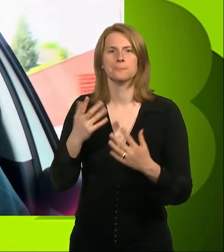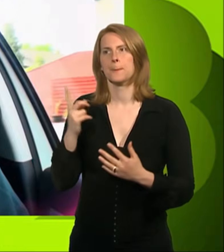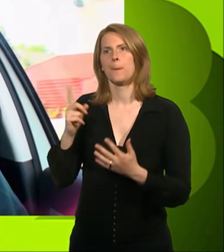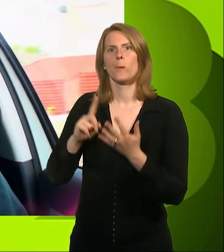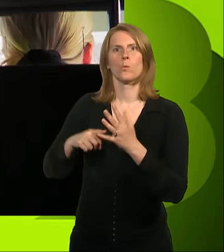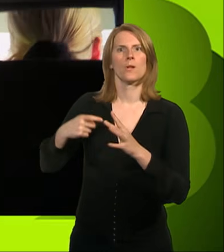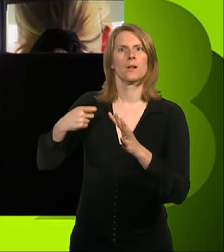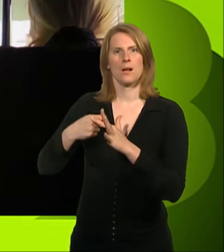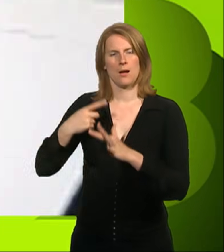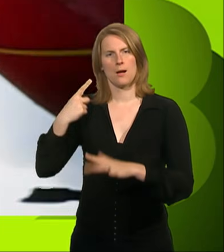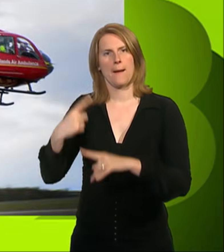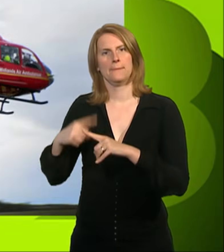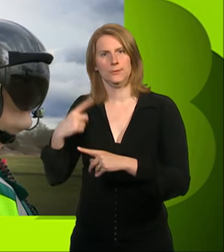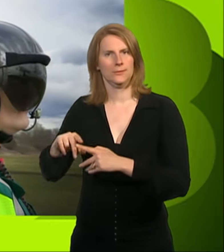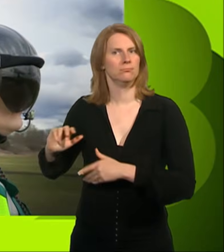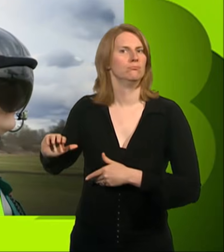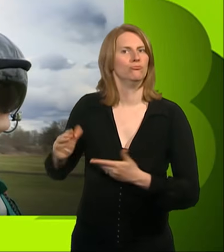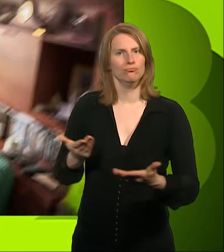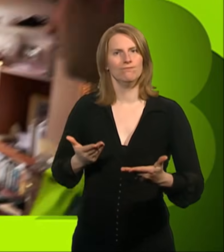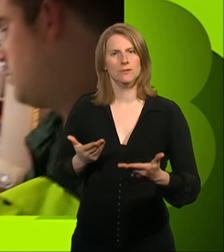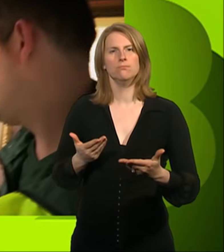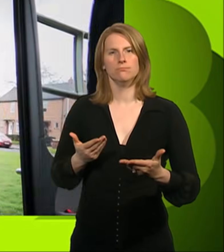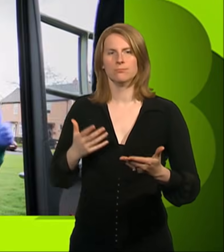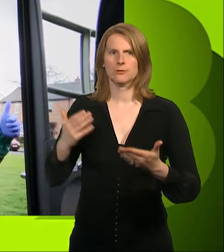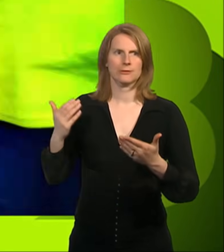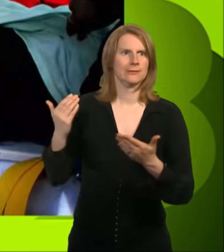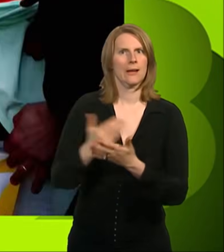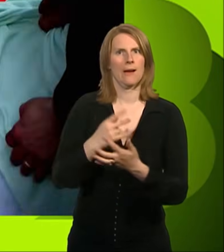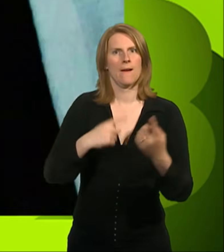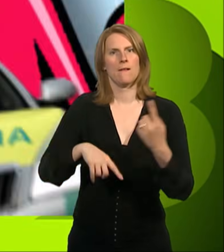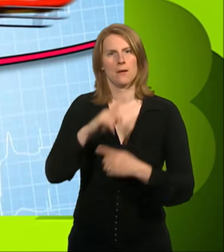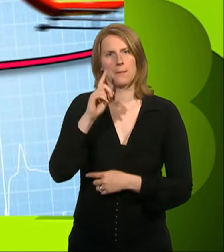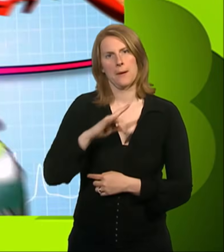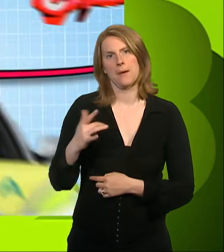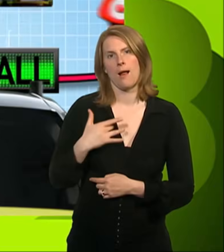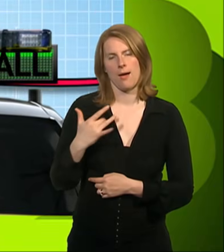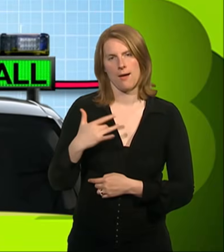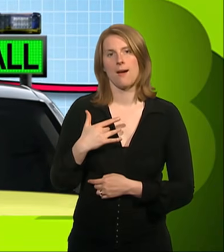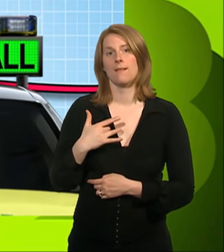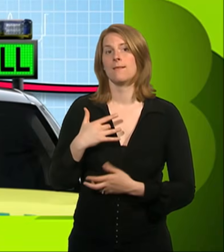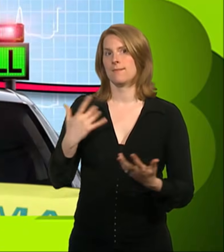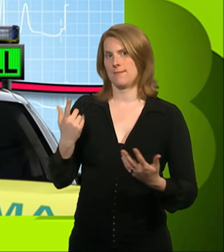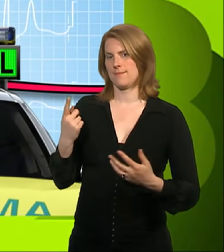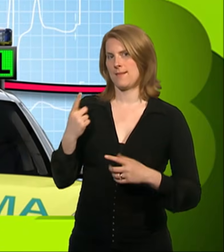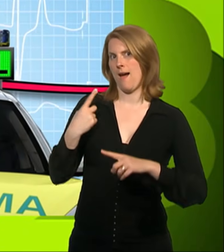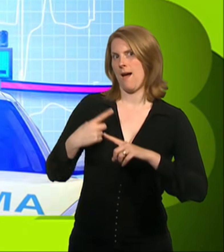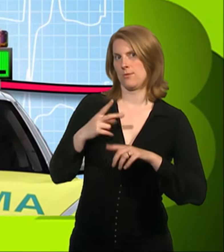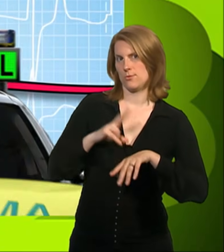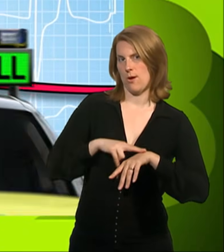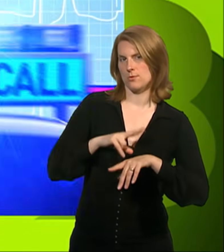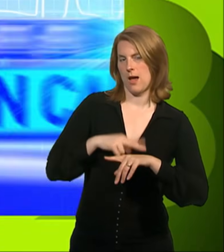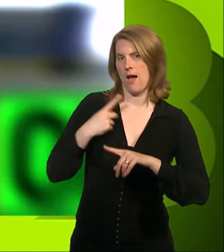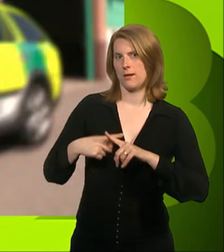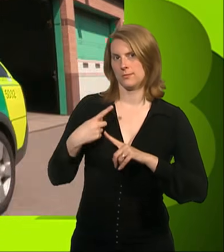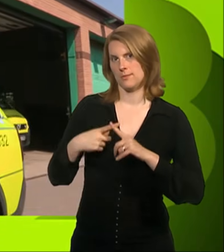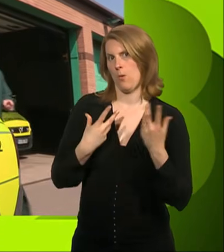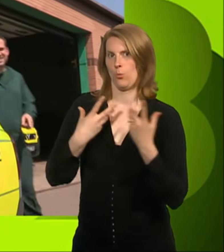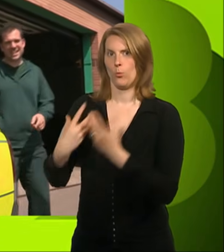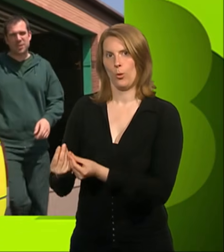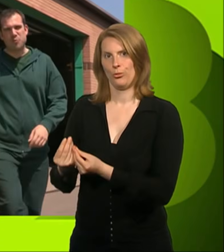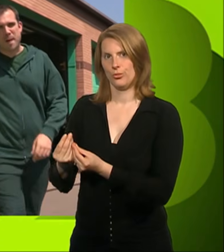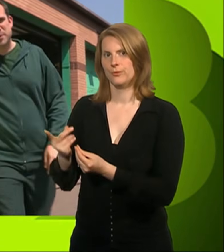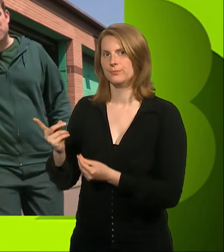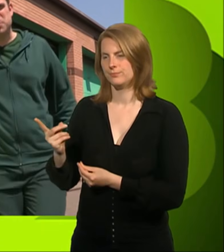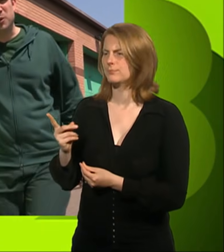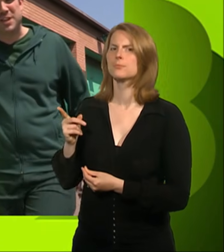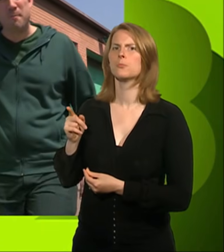UK's emergency services, heading into the thick of the action to help save lives. Now it's Xand's turn on the front line.